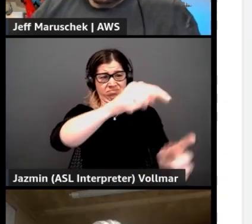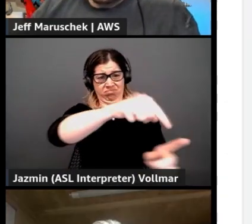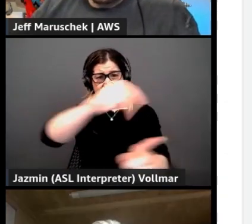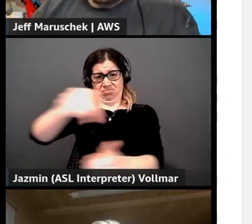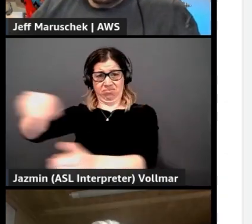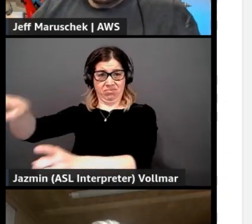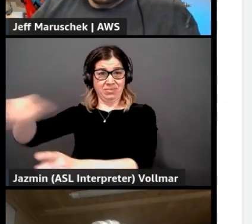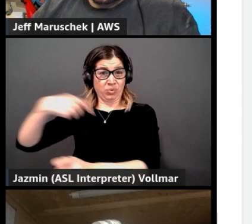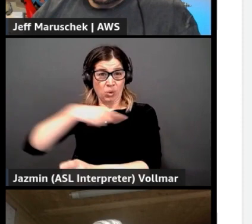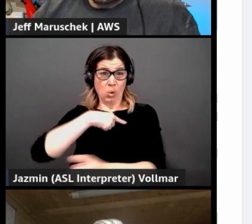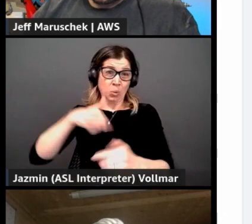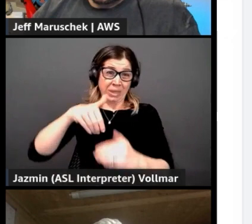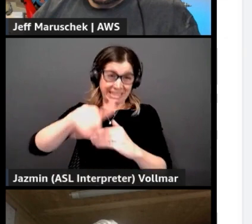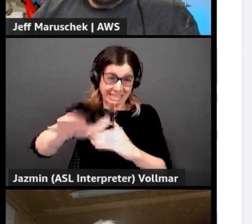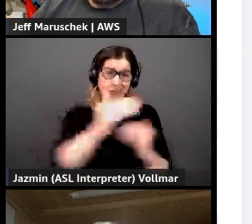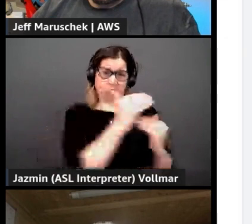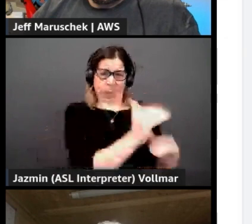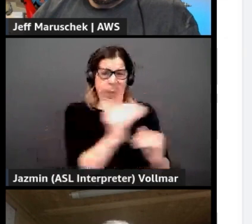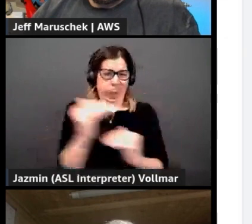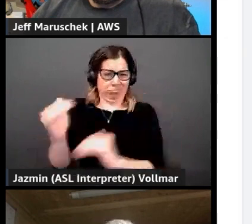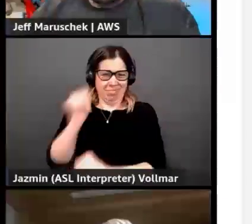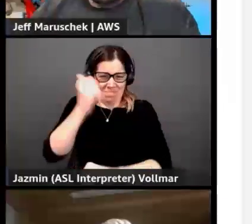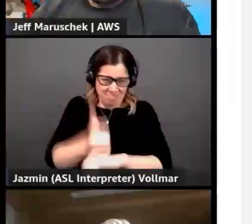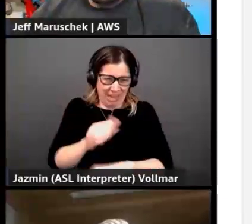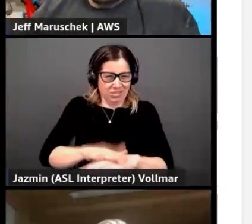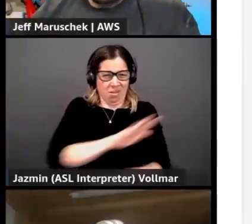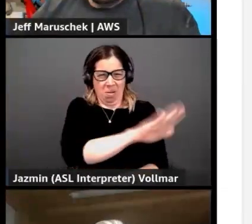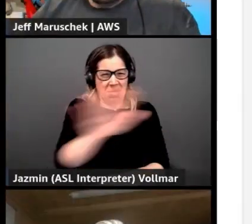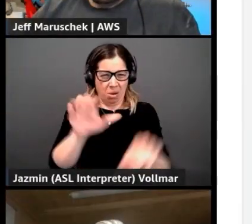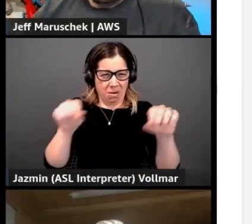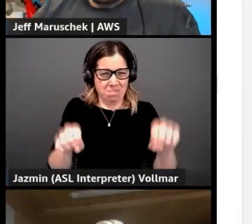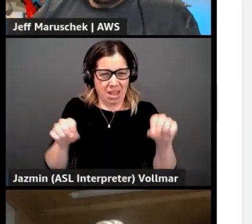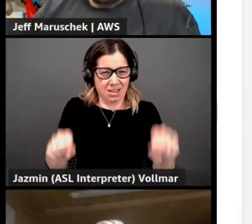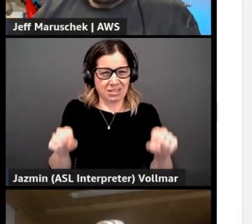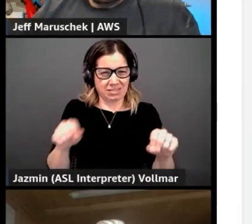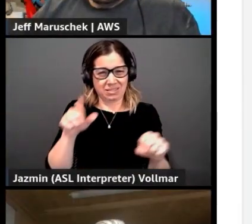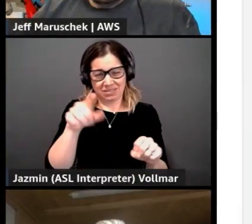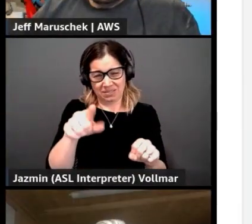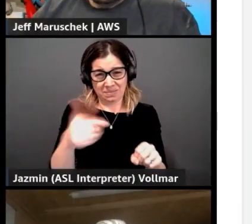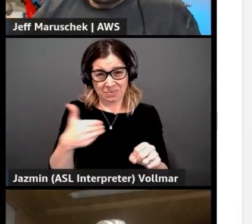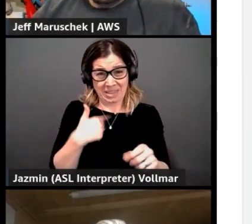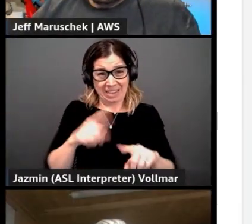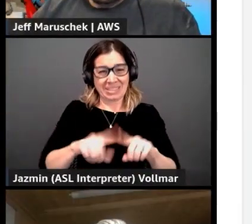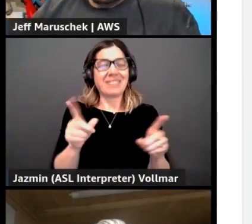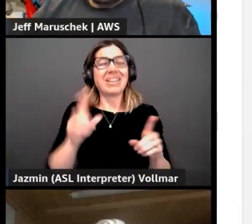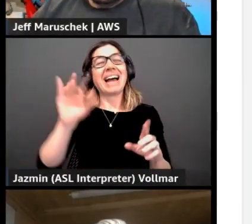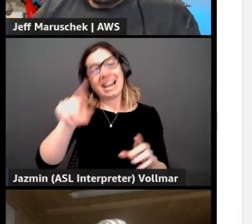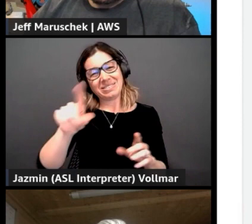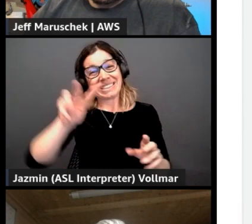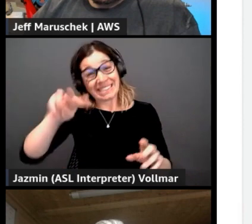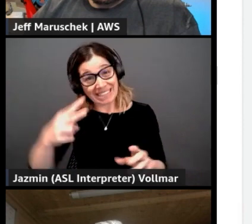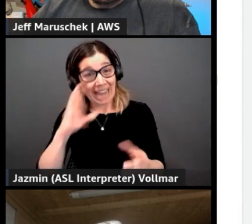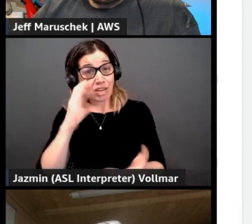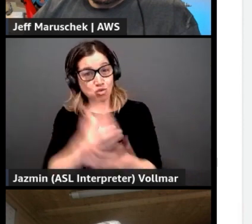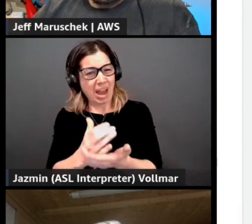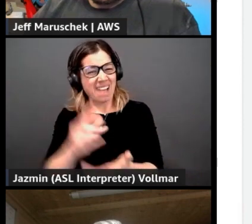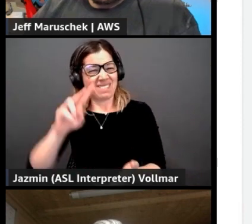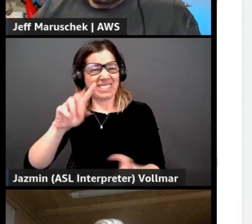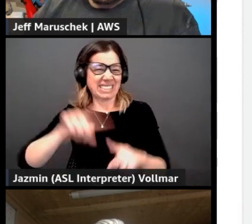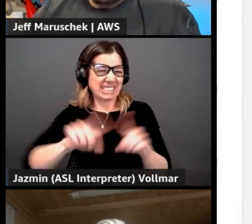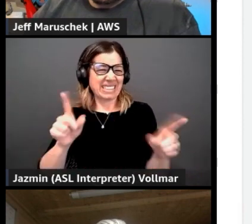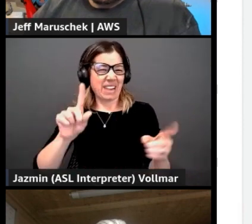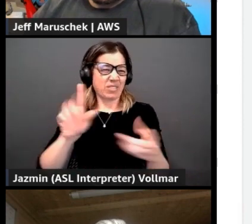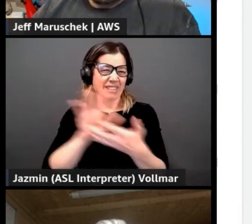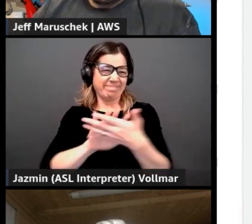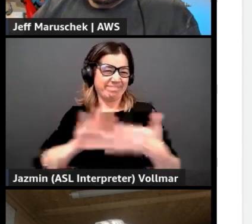capacity. And you'll see here that this is just the percentage. So it's just a different inverse of this graph, different dimension of this graph, should say, where that's the percentage that's going to be shared. So you